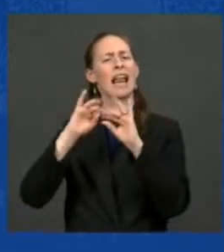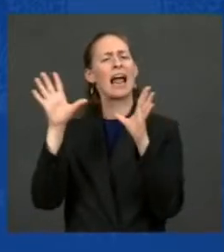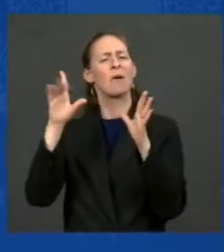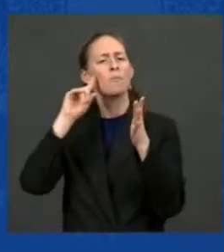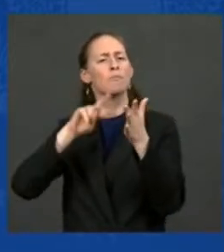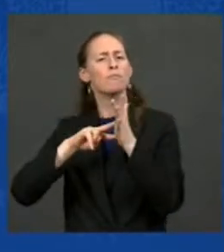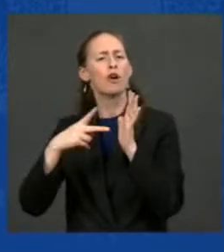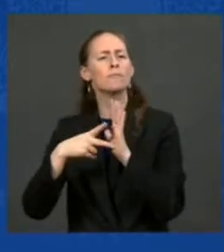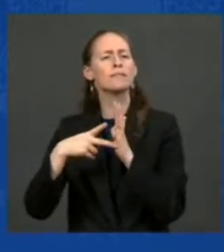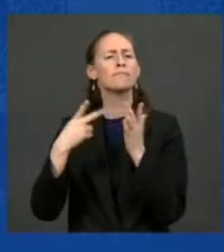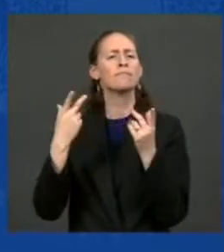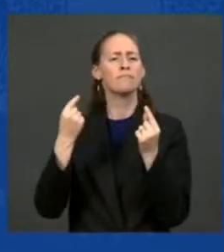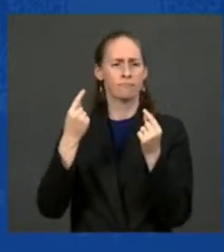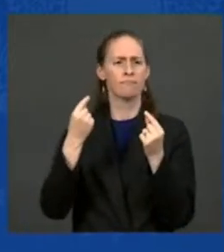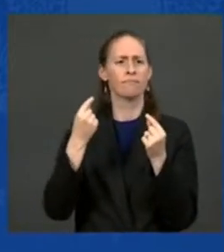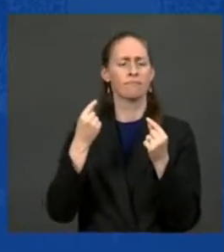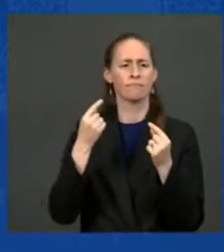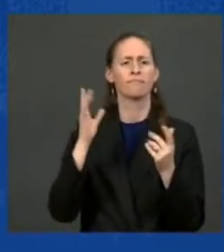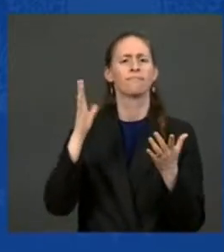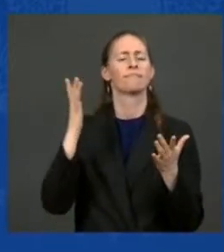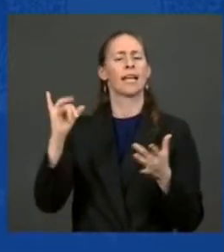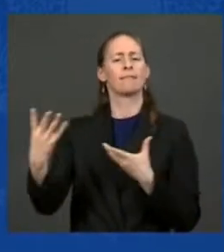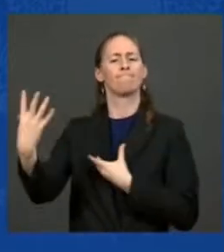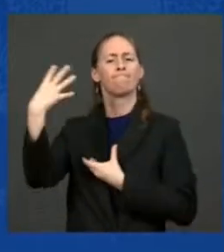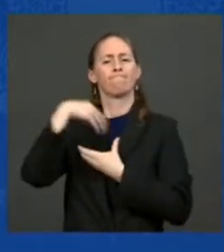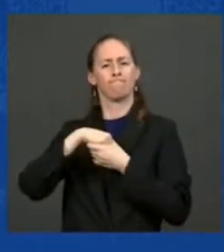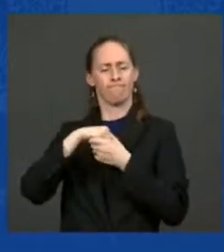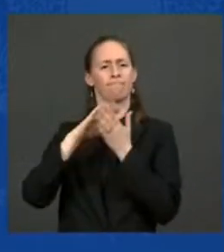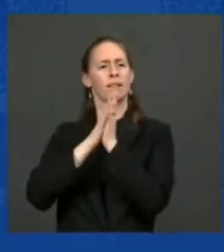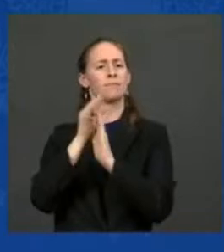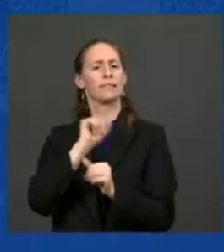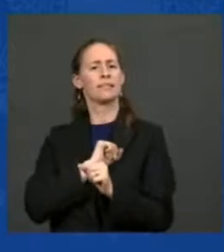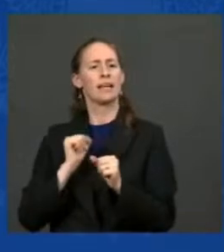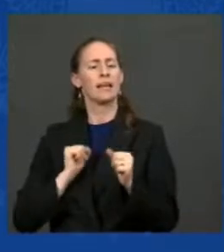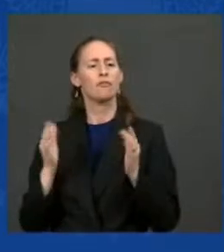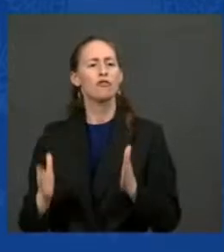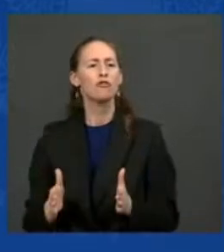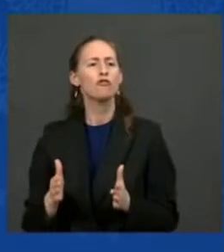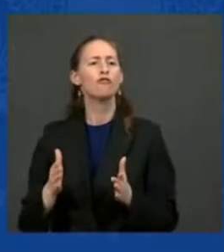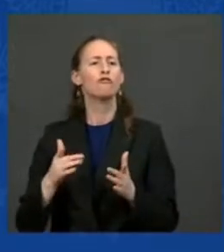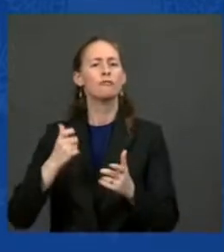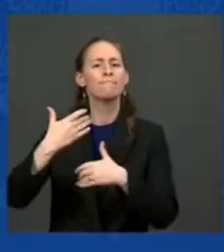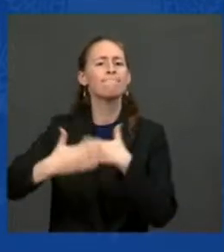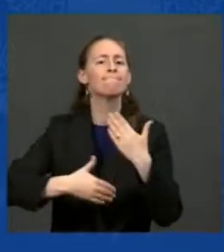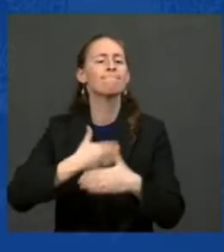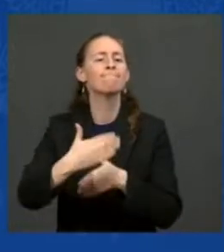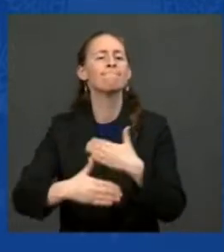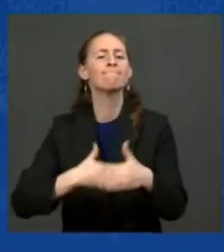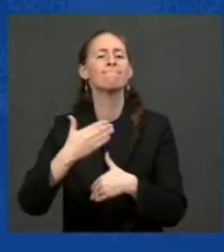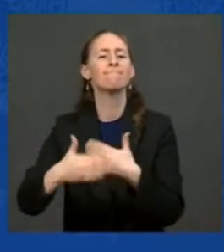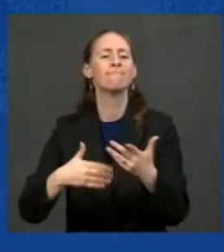Senator, leading the floor fights with the Kennedys